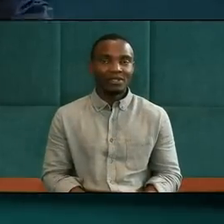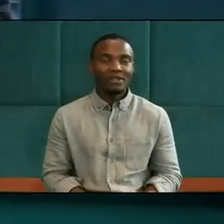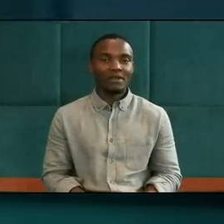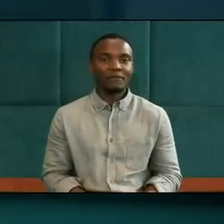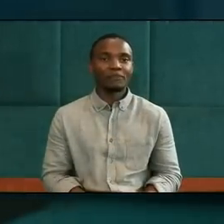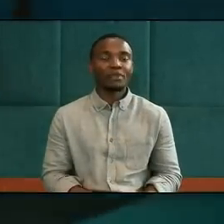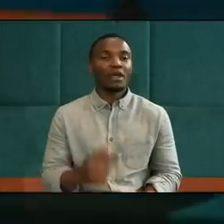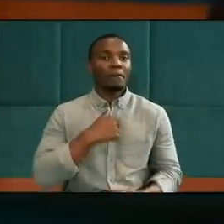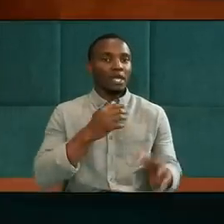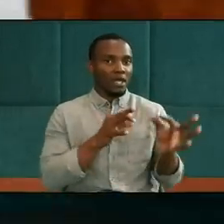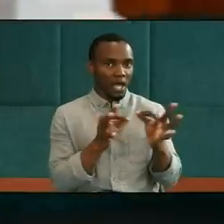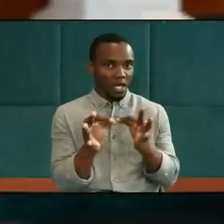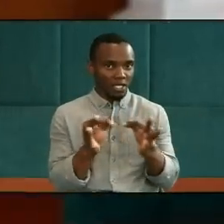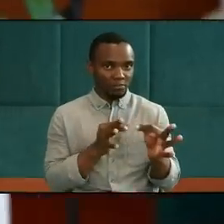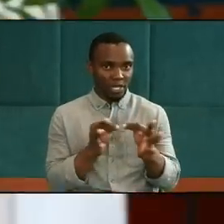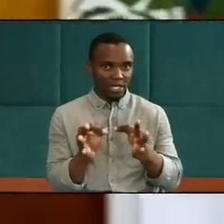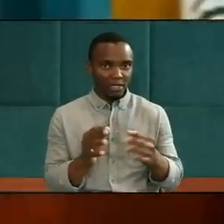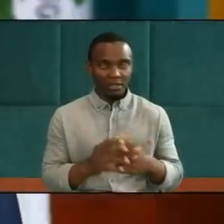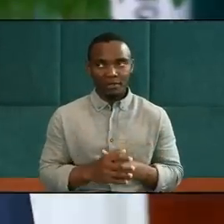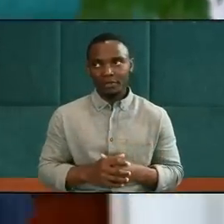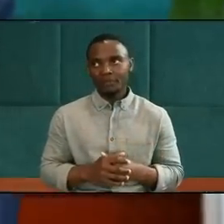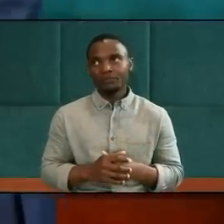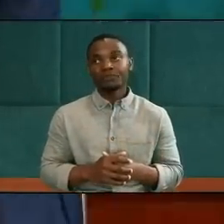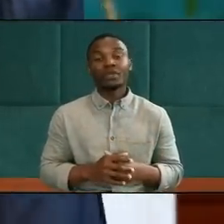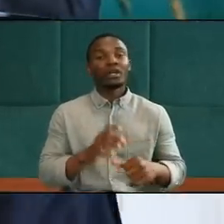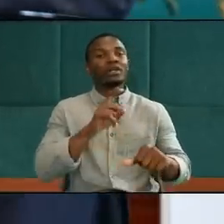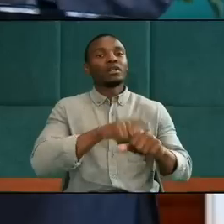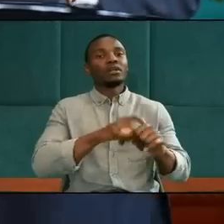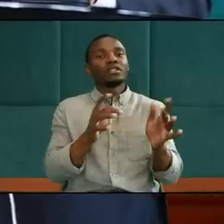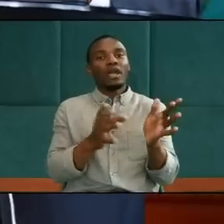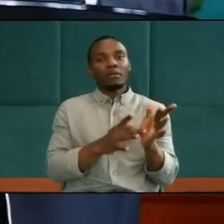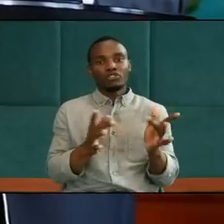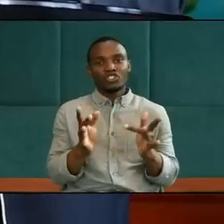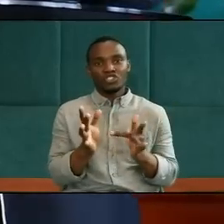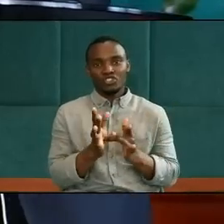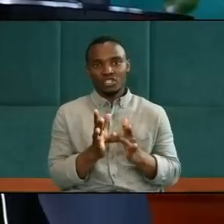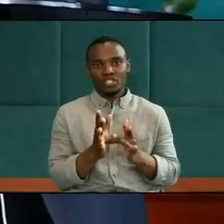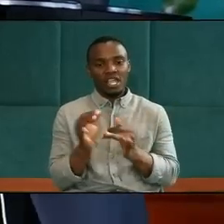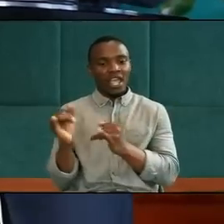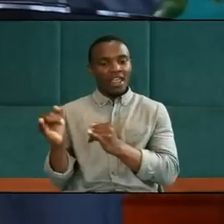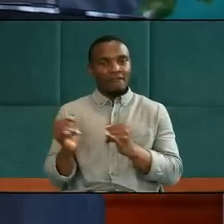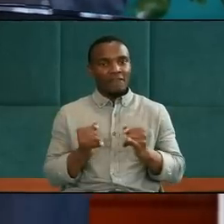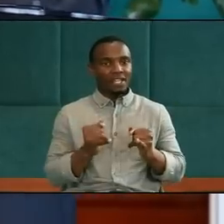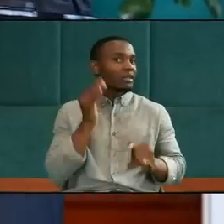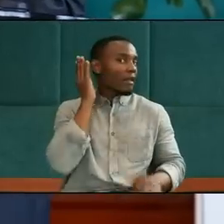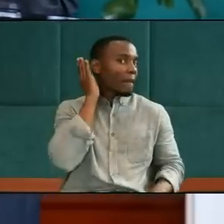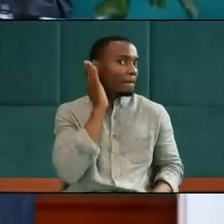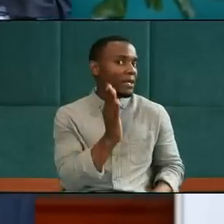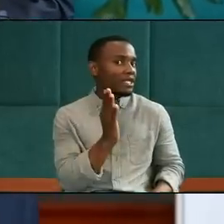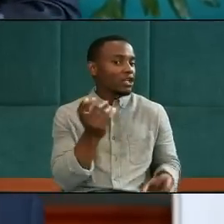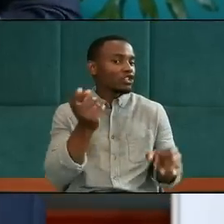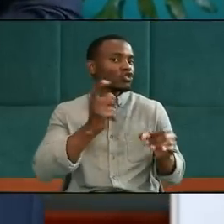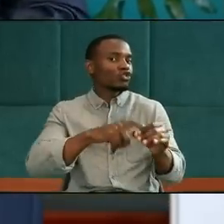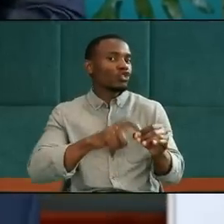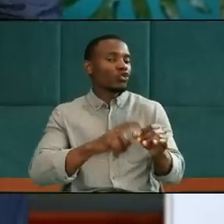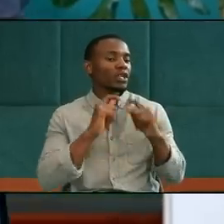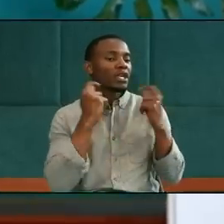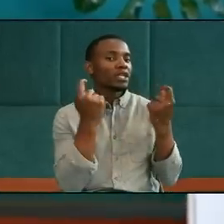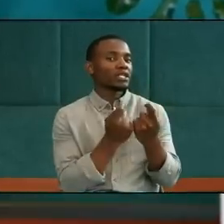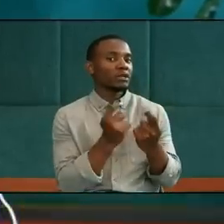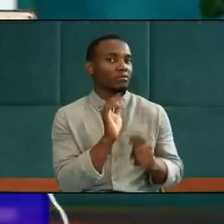let me break this down for you. When Jesus invited Peter to join the